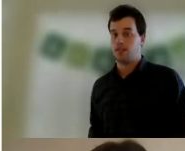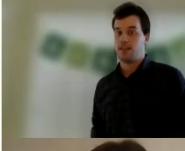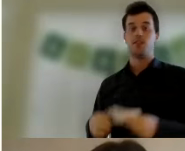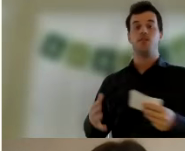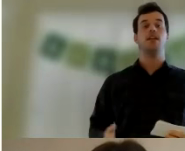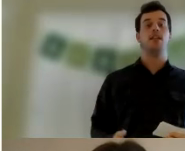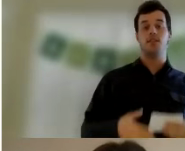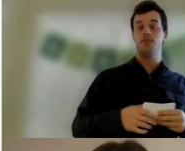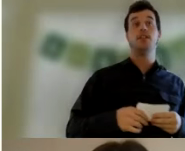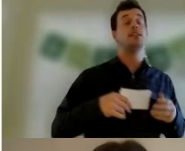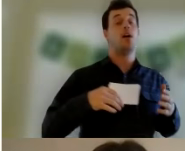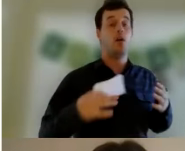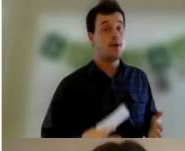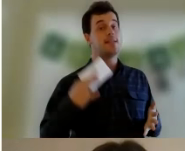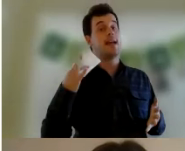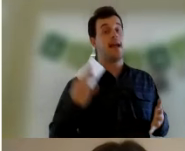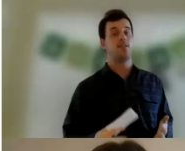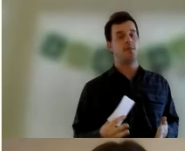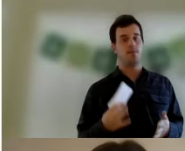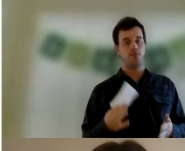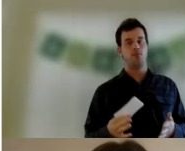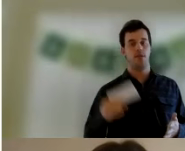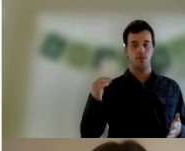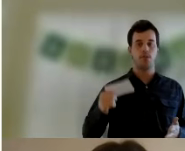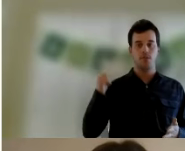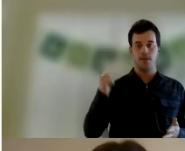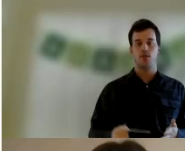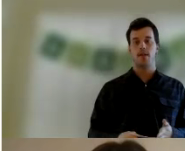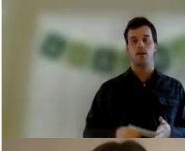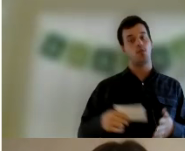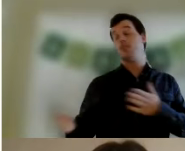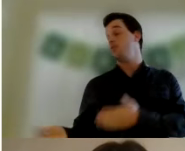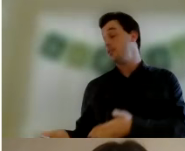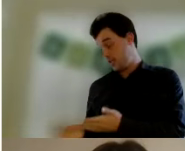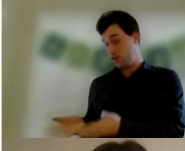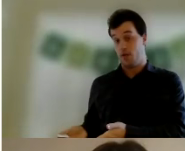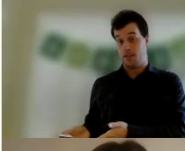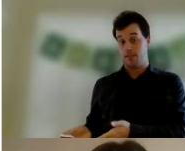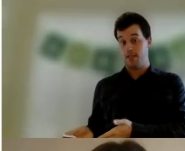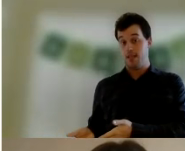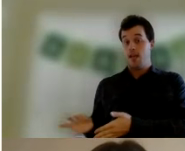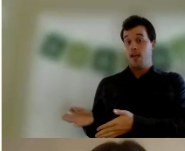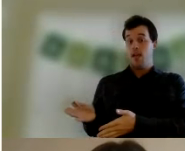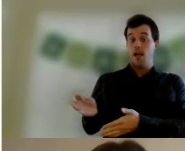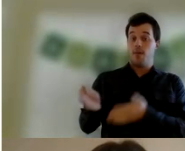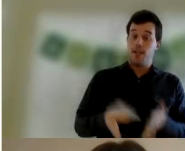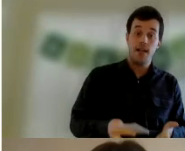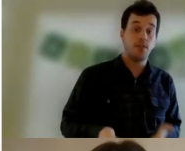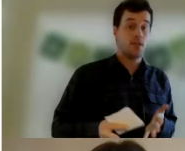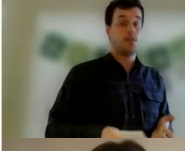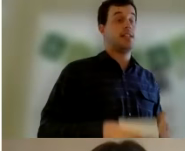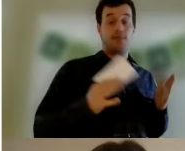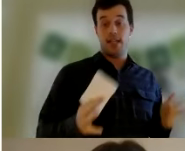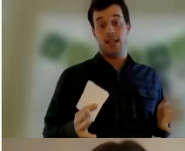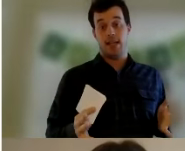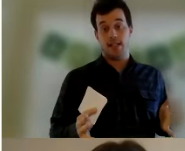what use. The funds always have to be approved in order to be distributed according to a linked source. Applying